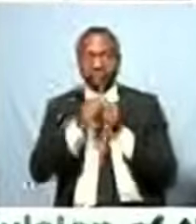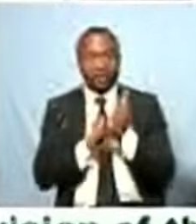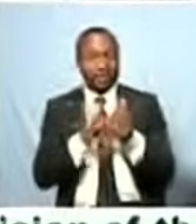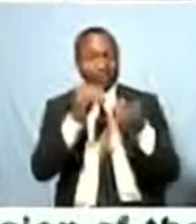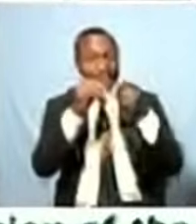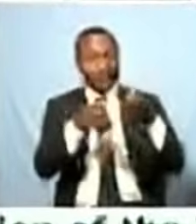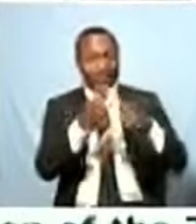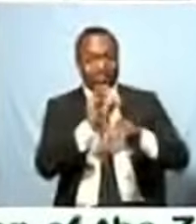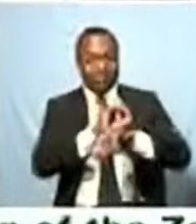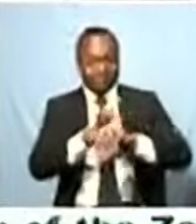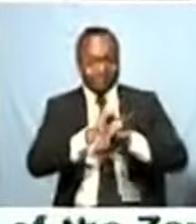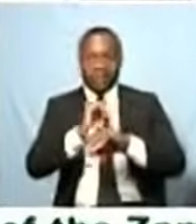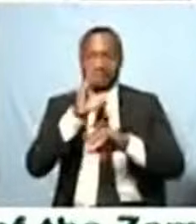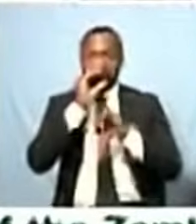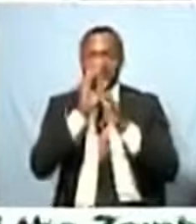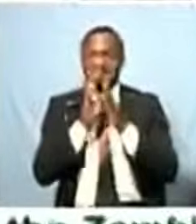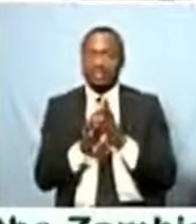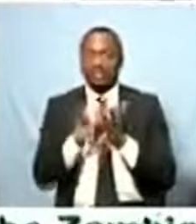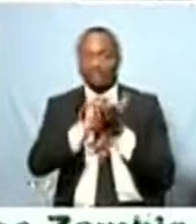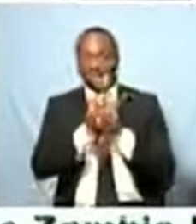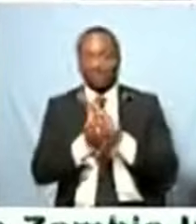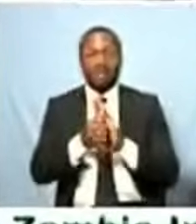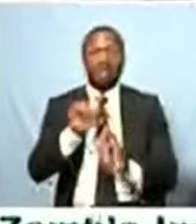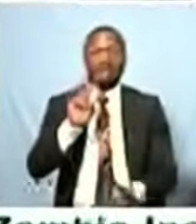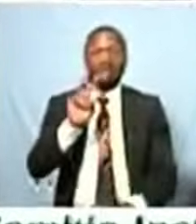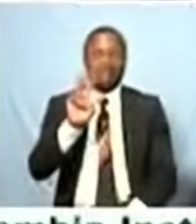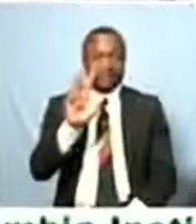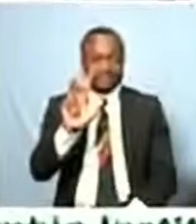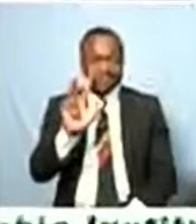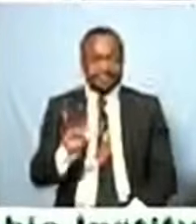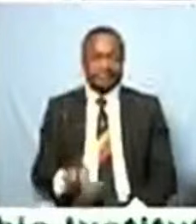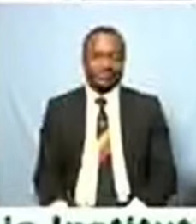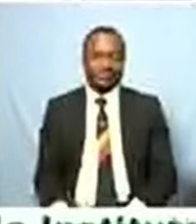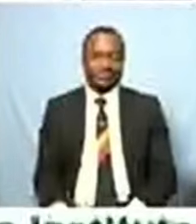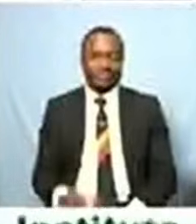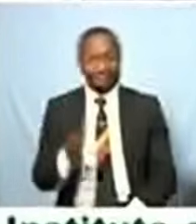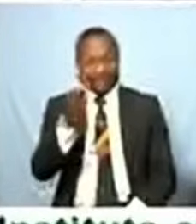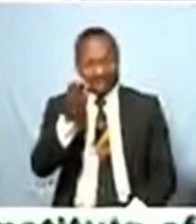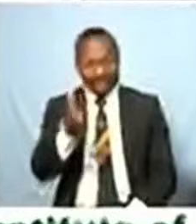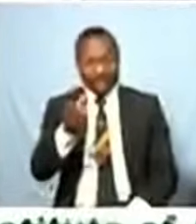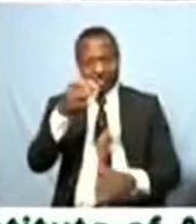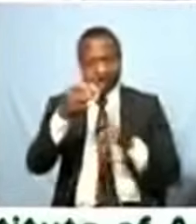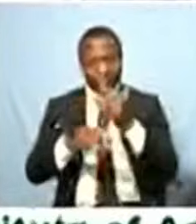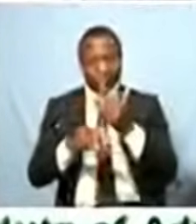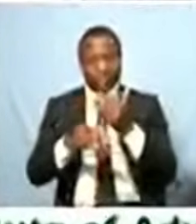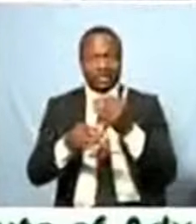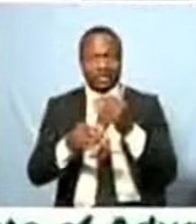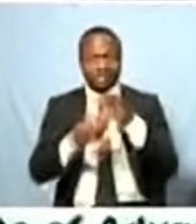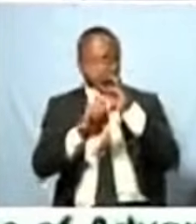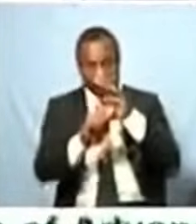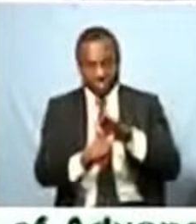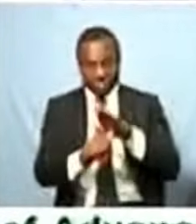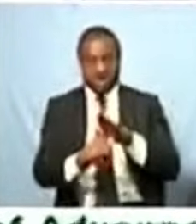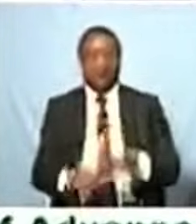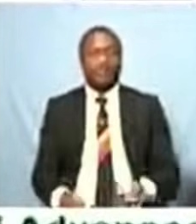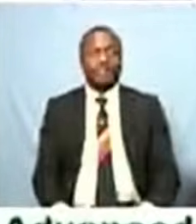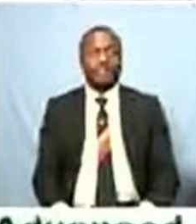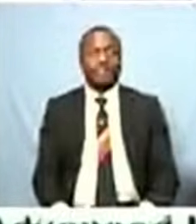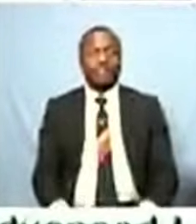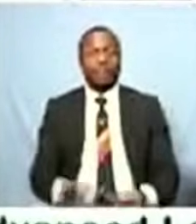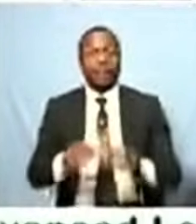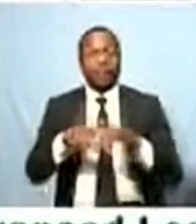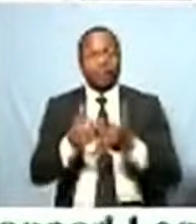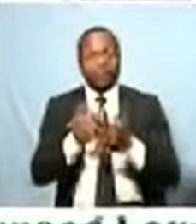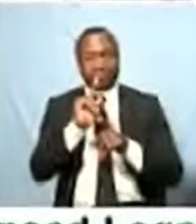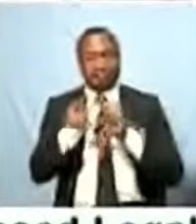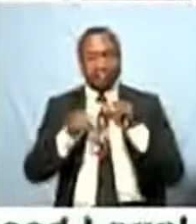chance? Madam Speaker, in Article 23, there is a clause on discrimination, of how people